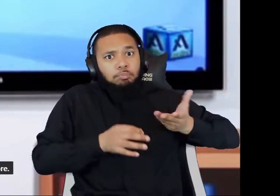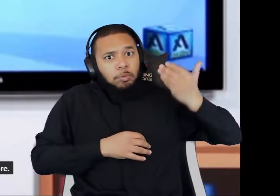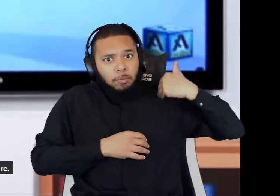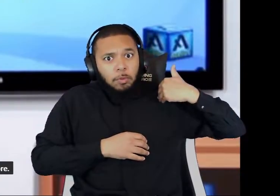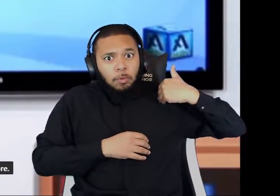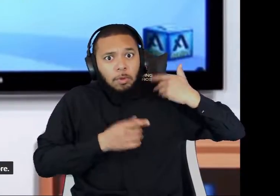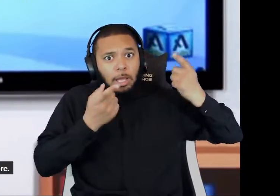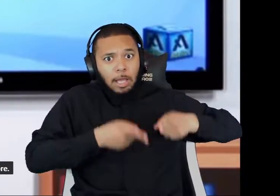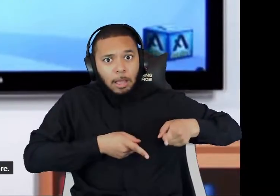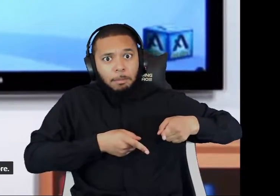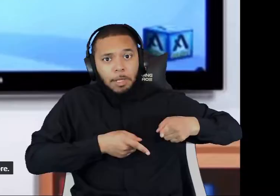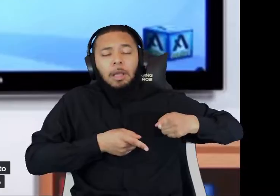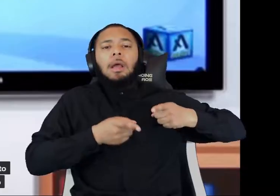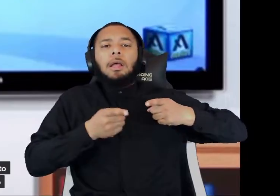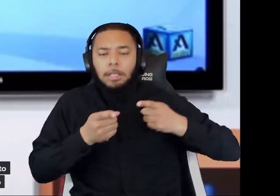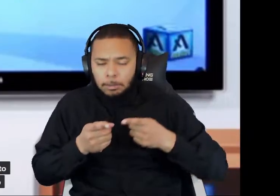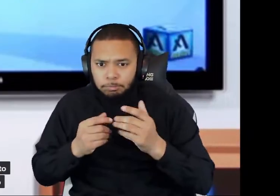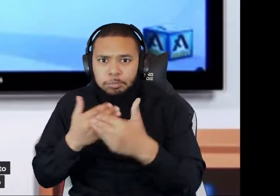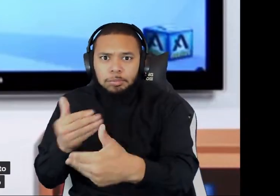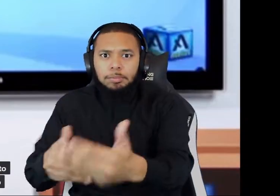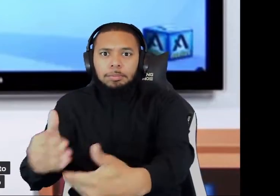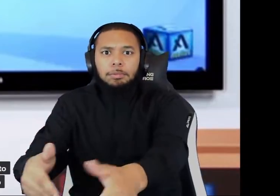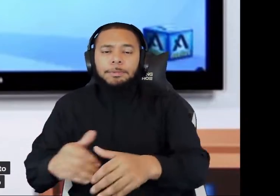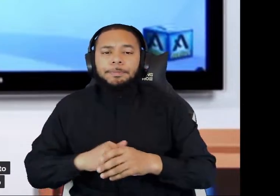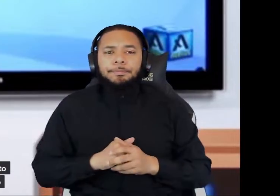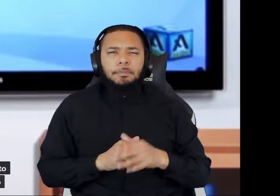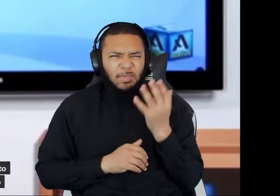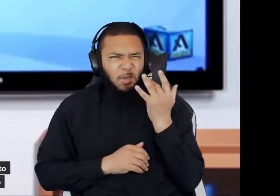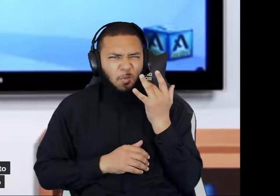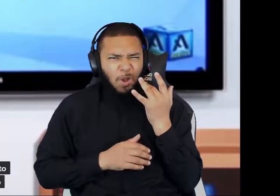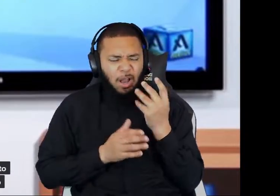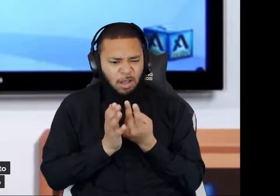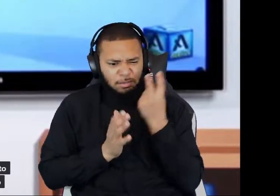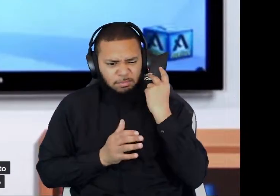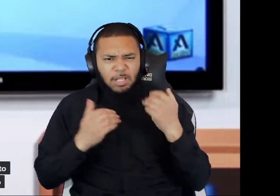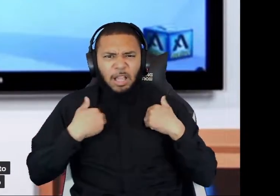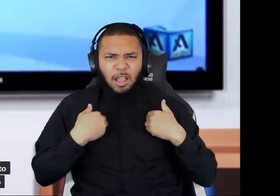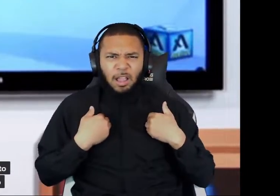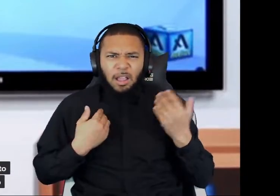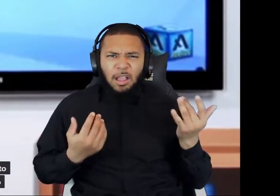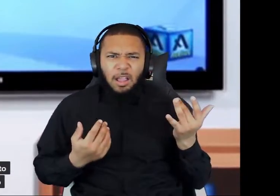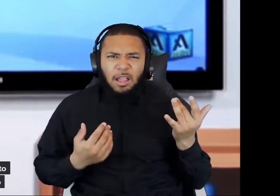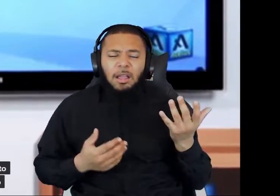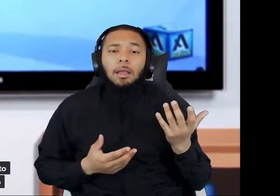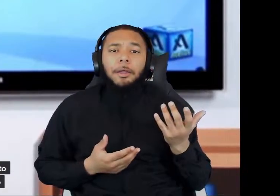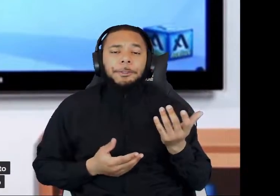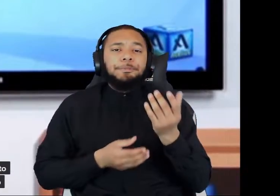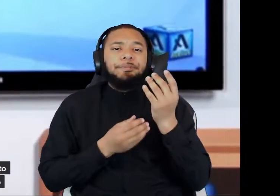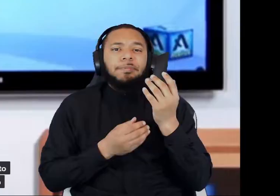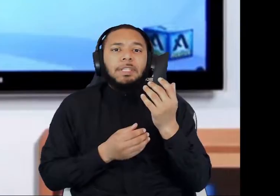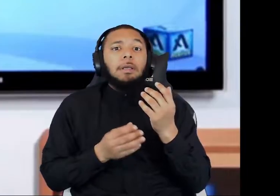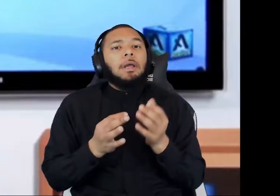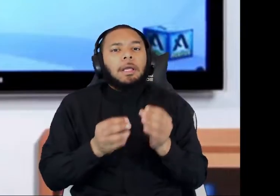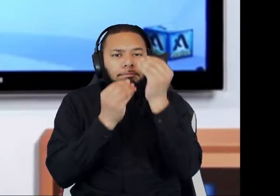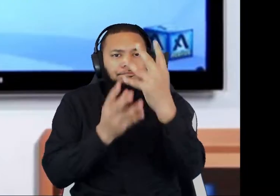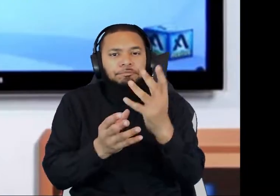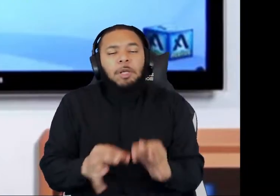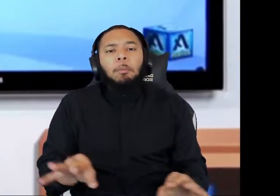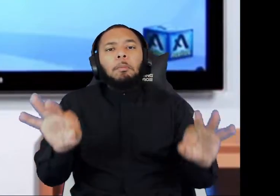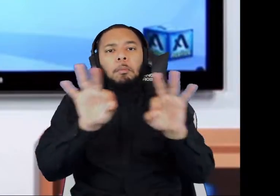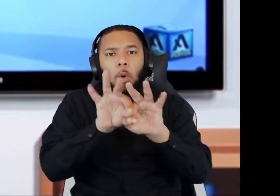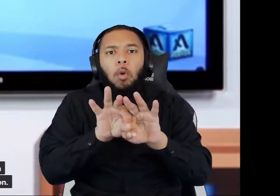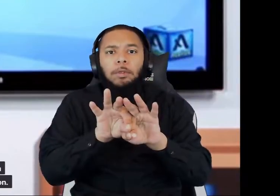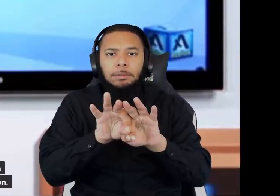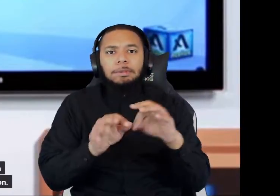before. Why does an author use flashback? One reason is to give information that's important to understanding